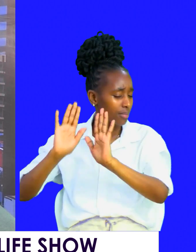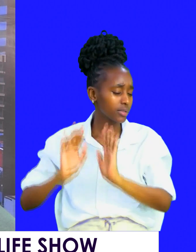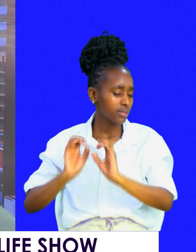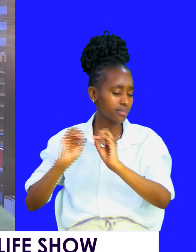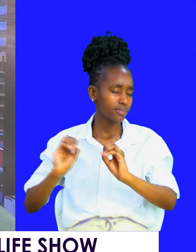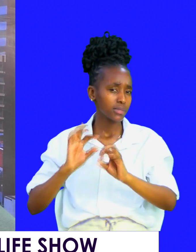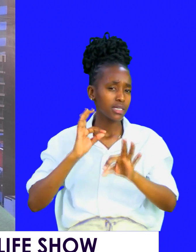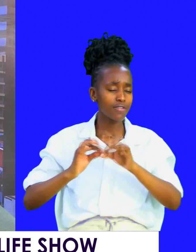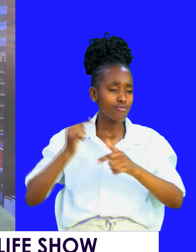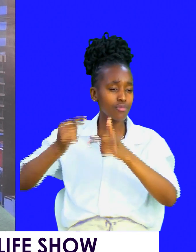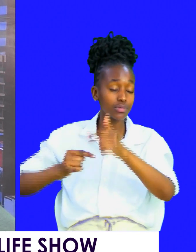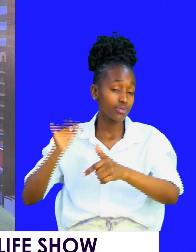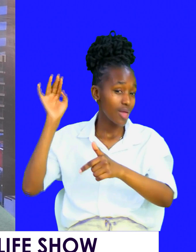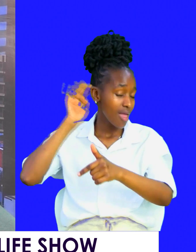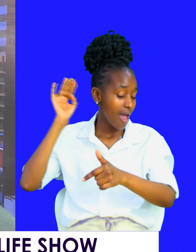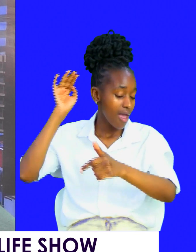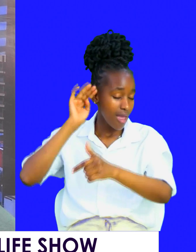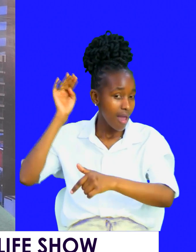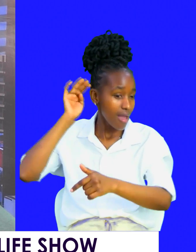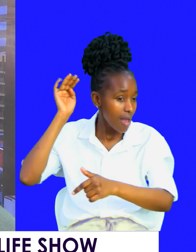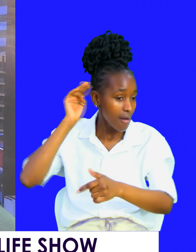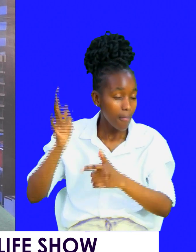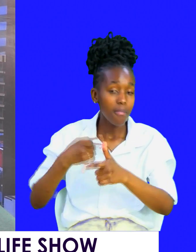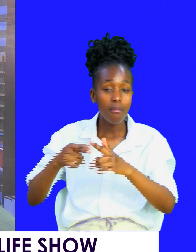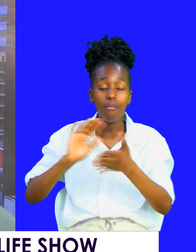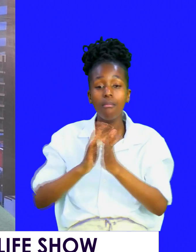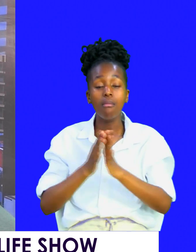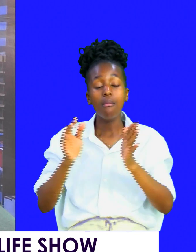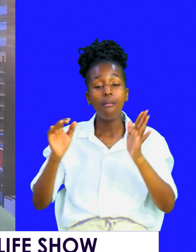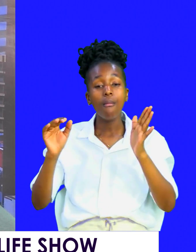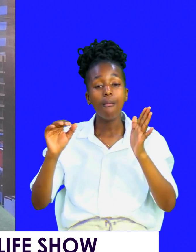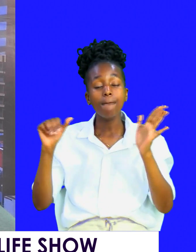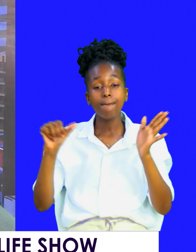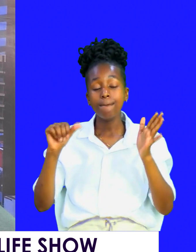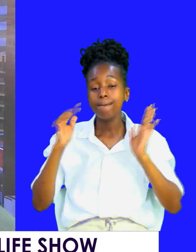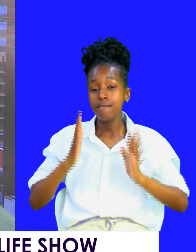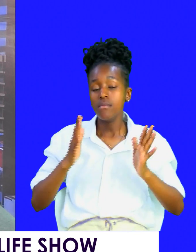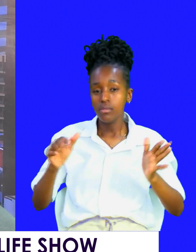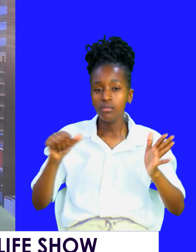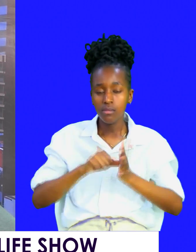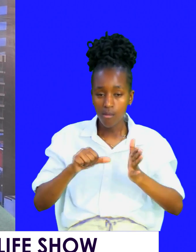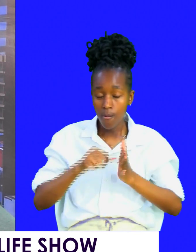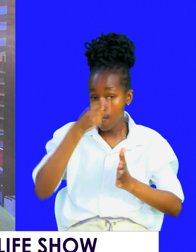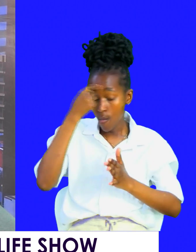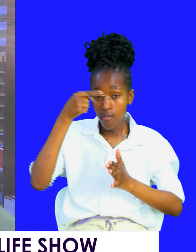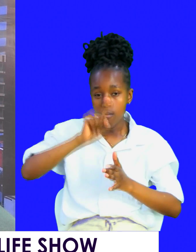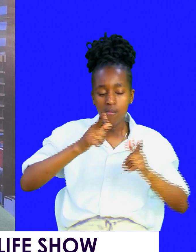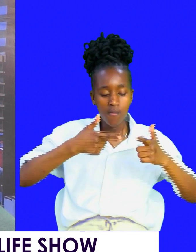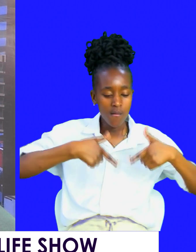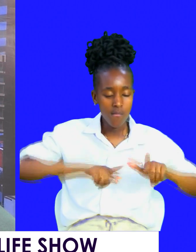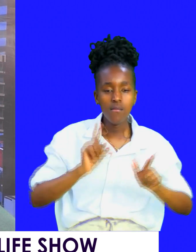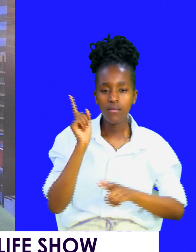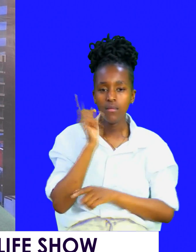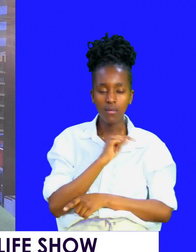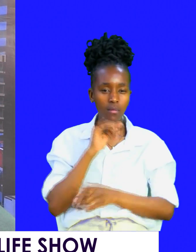keep hearing, the more you keep hearing, the more you keep hearing and allowing it, the more it sinks. That is why you